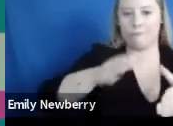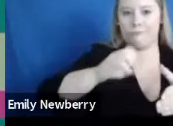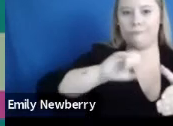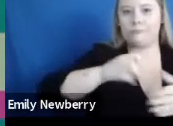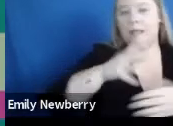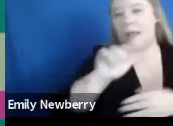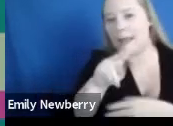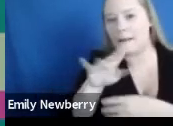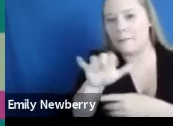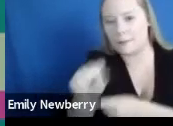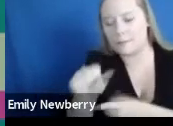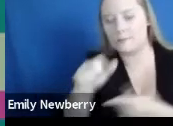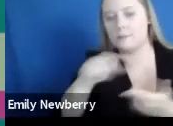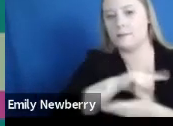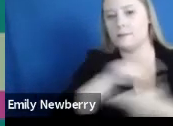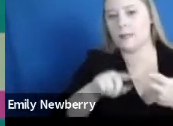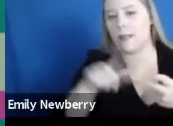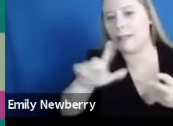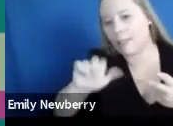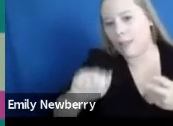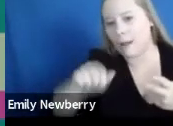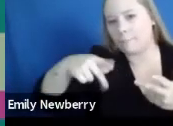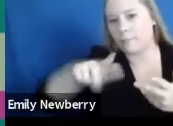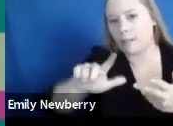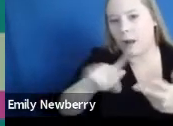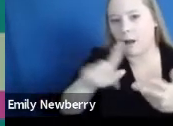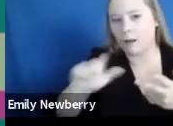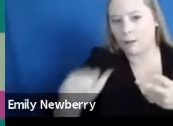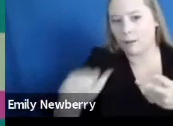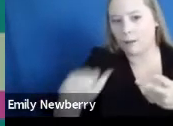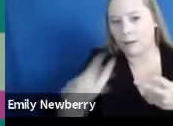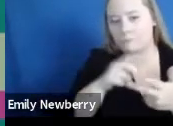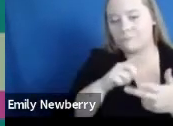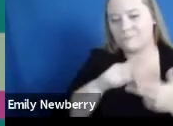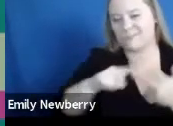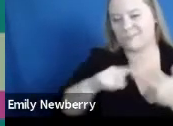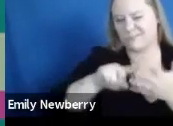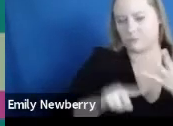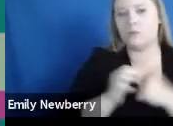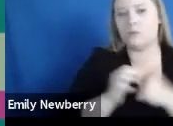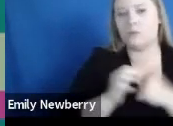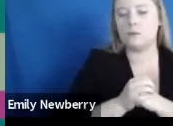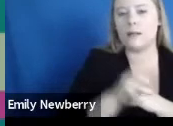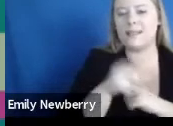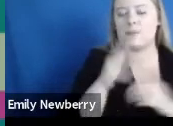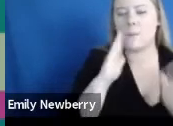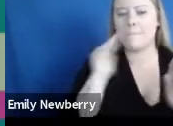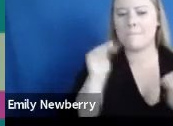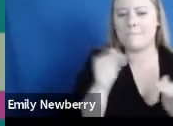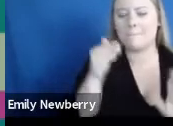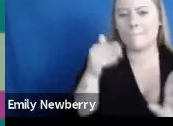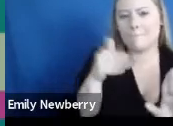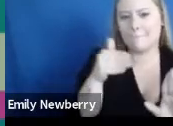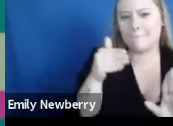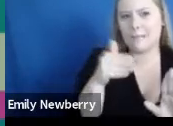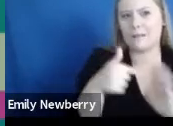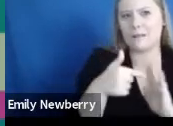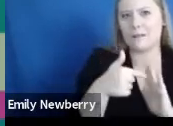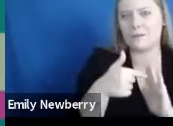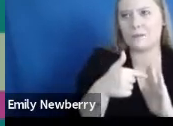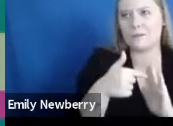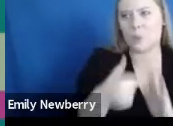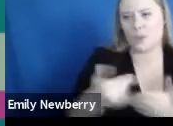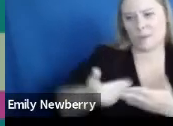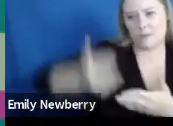La Plata and elsewhere. These are mainly, this has been shown in